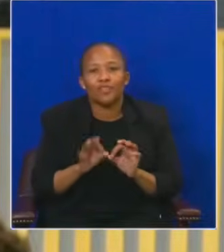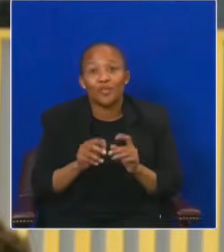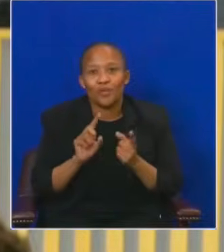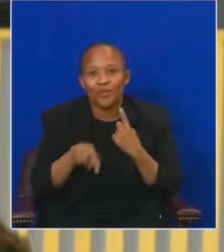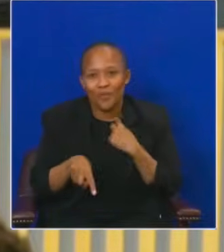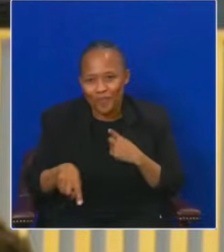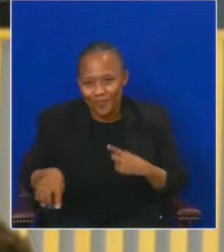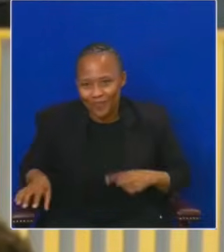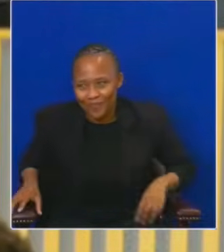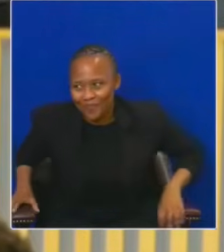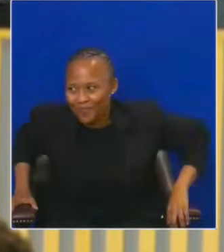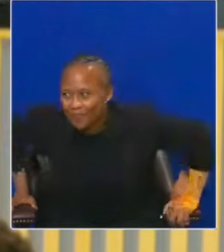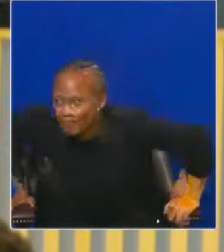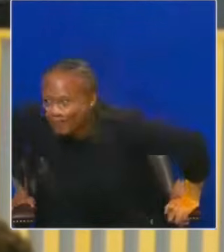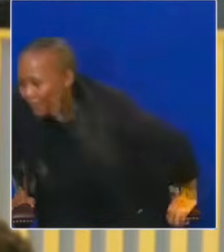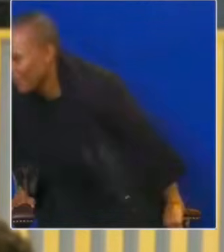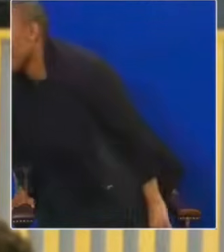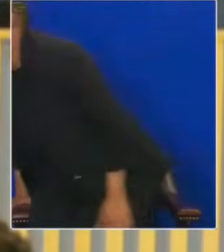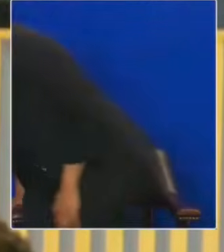For his